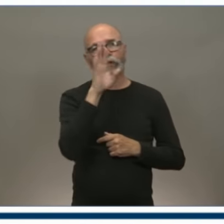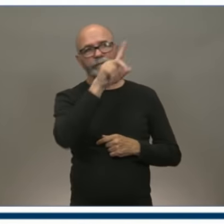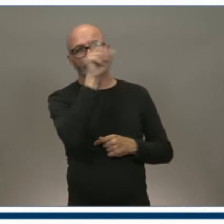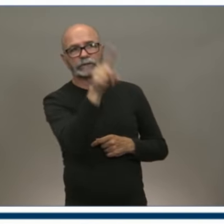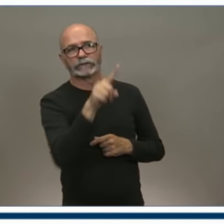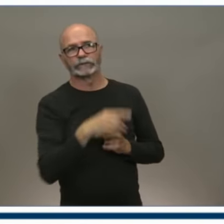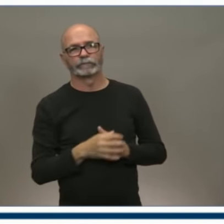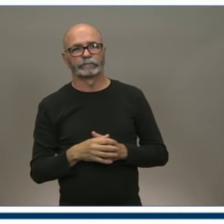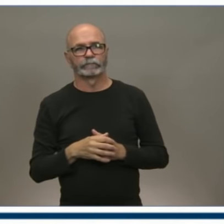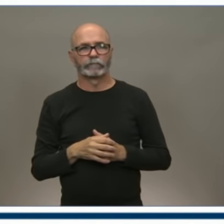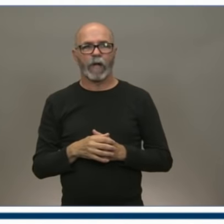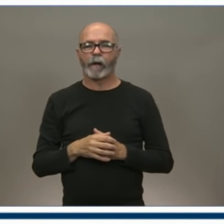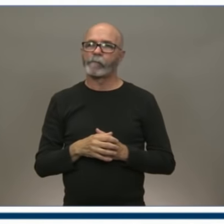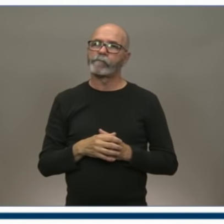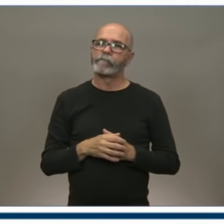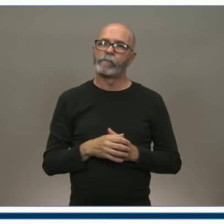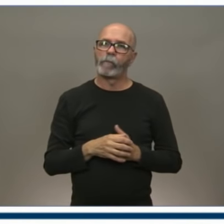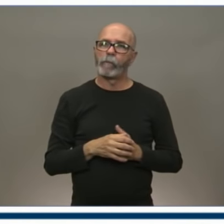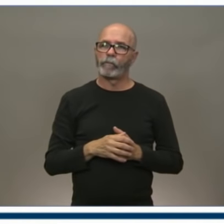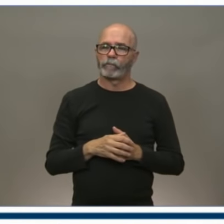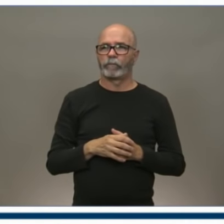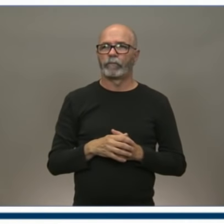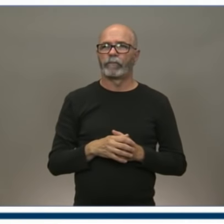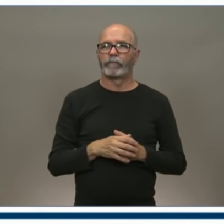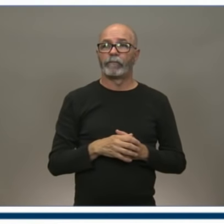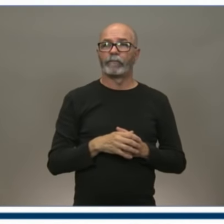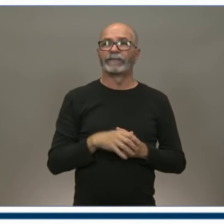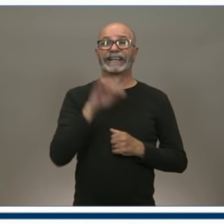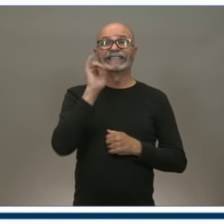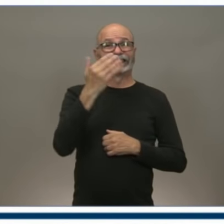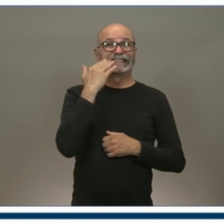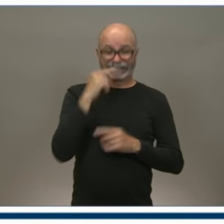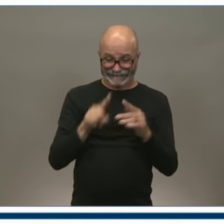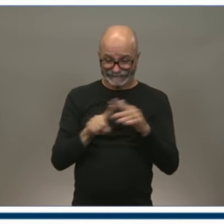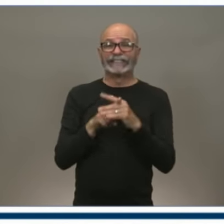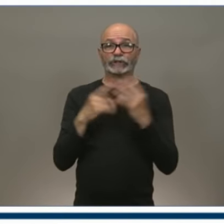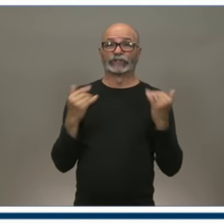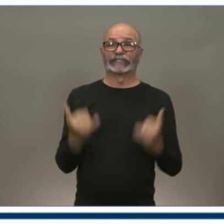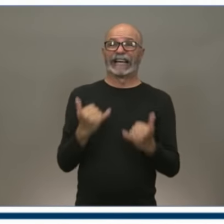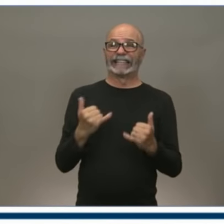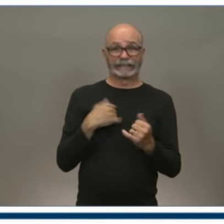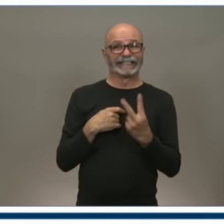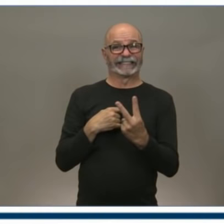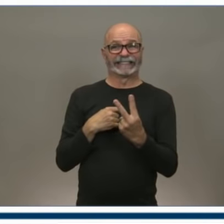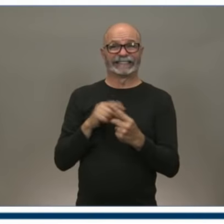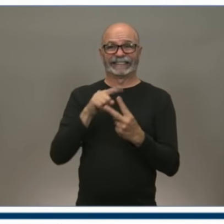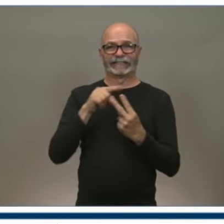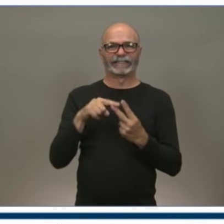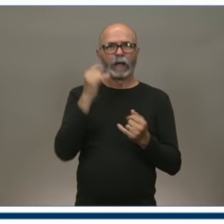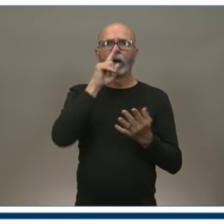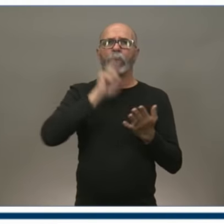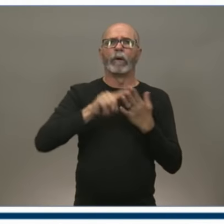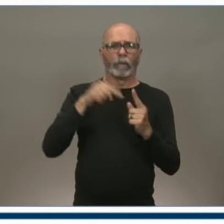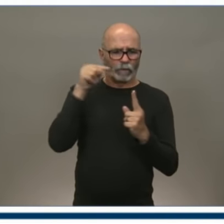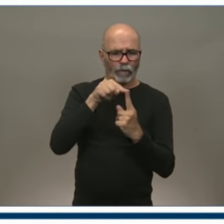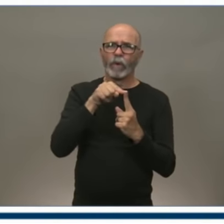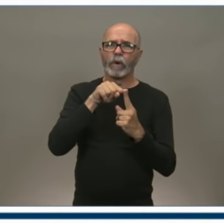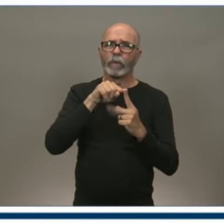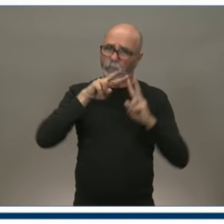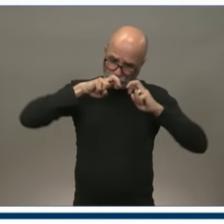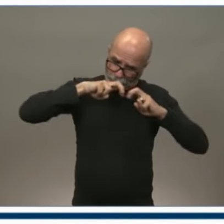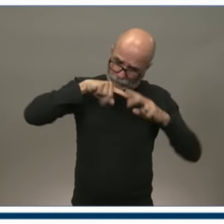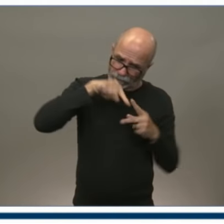more details about the case that was announced today that is under investigation. Why is this case under investigation?